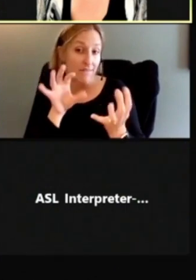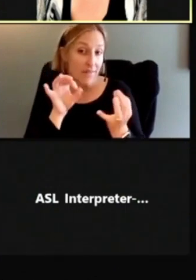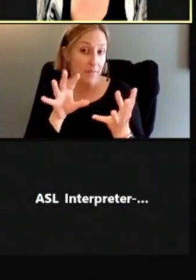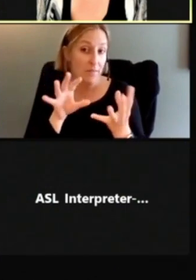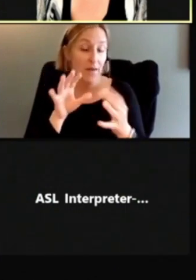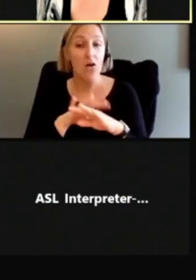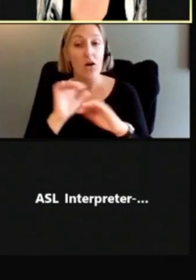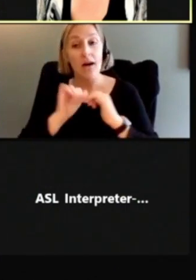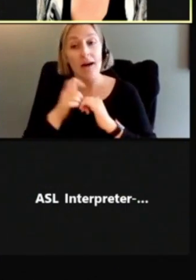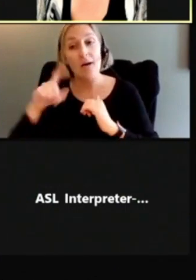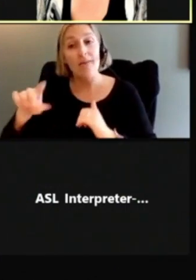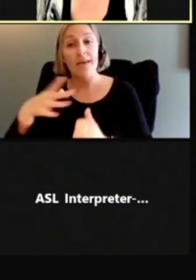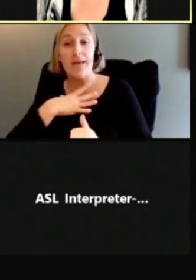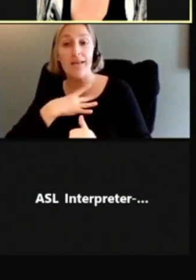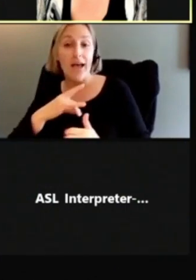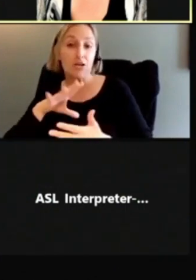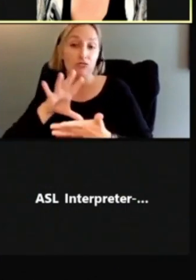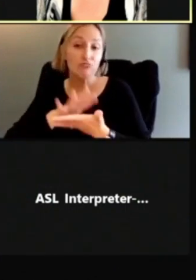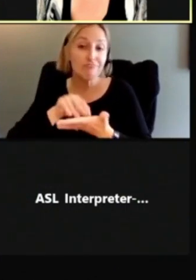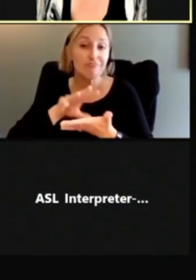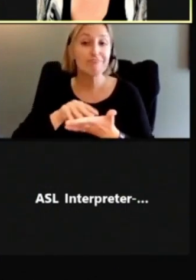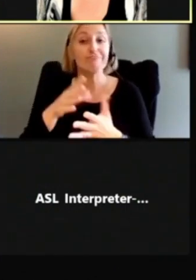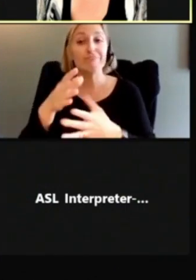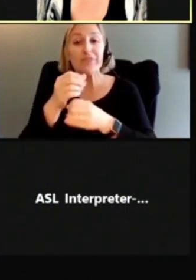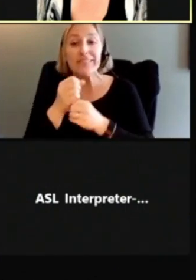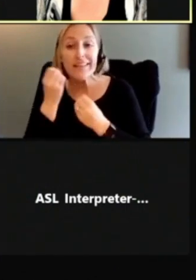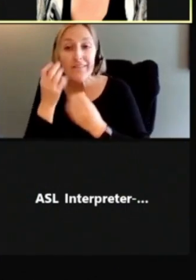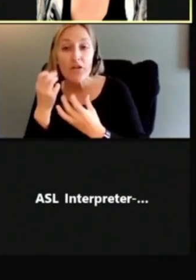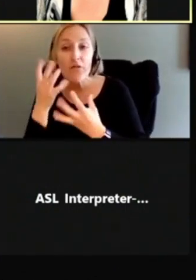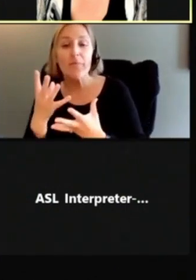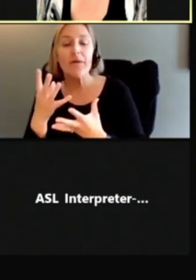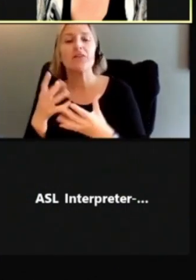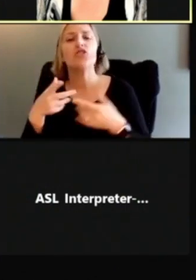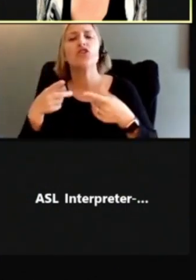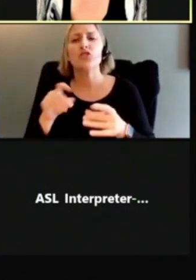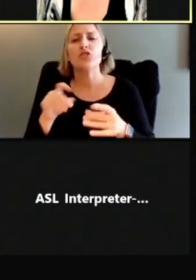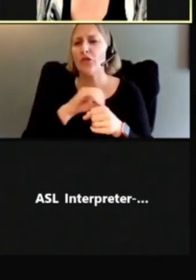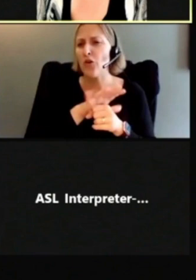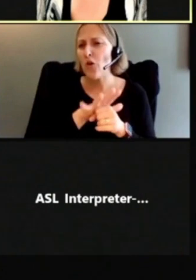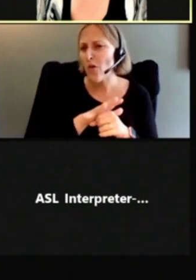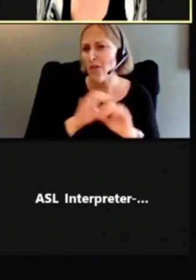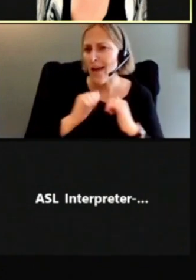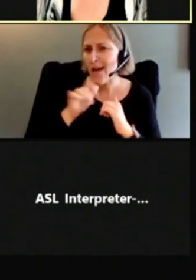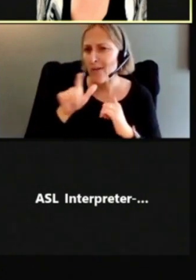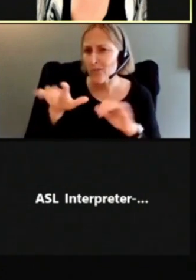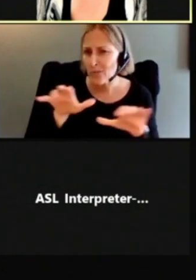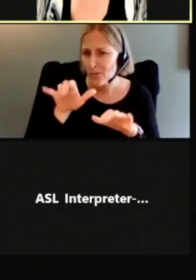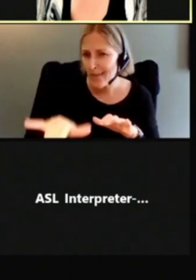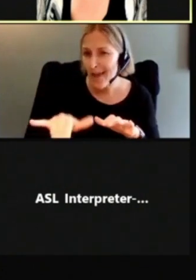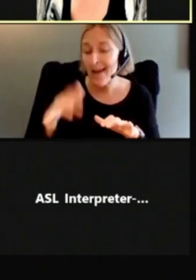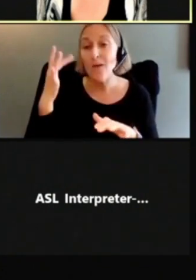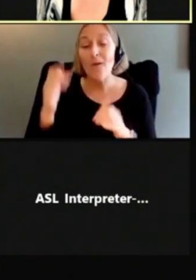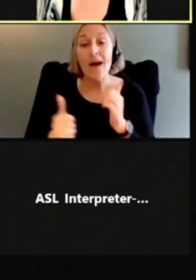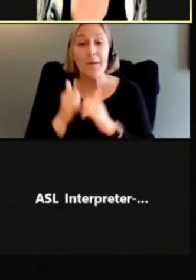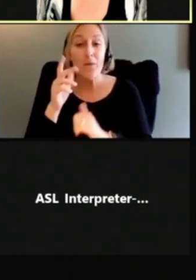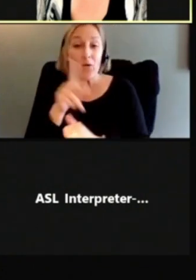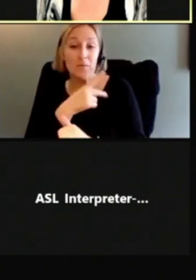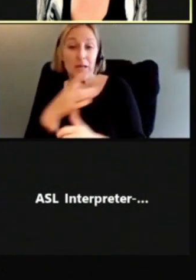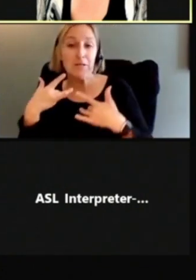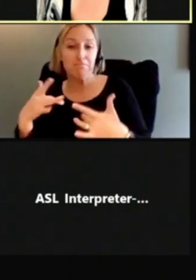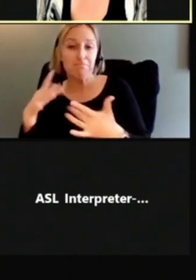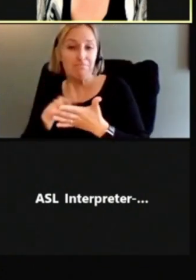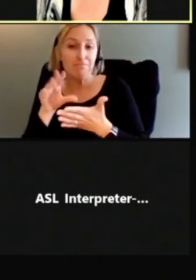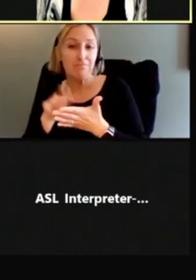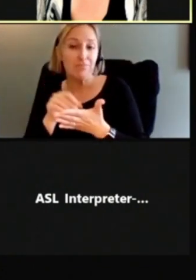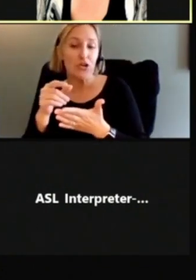information, etc.? If at all, how has this been done during the pandemic while most patients are learning at a distance? Well,